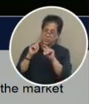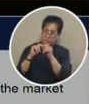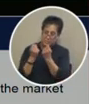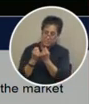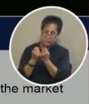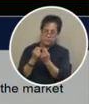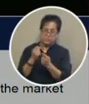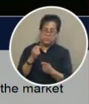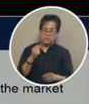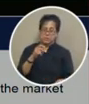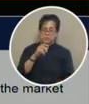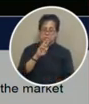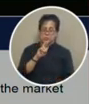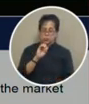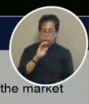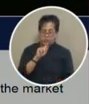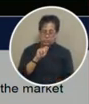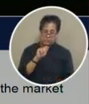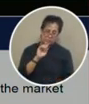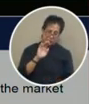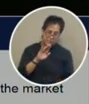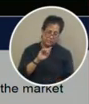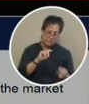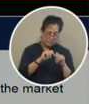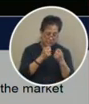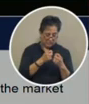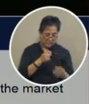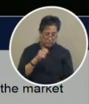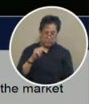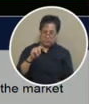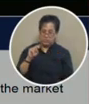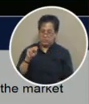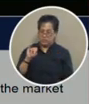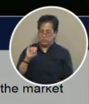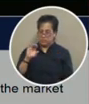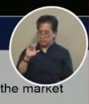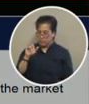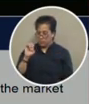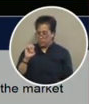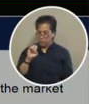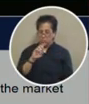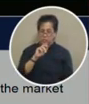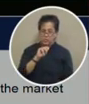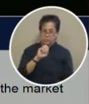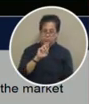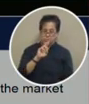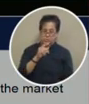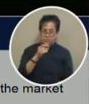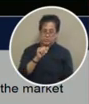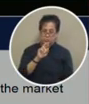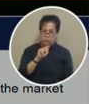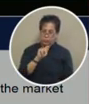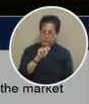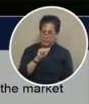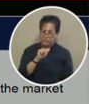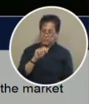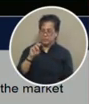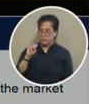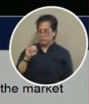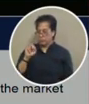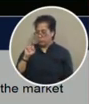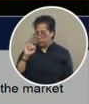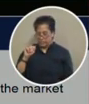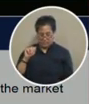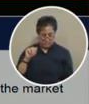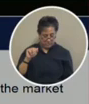that team. Robert Cortines is on that team, Nicole Cody, and also Margarita Munoz, as well as Maria